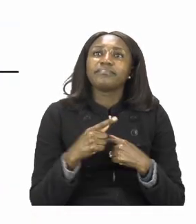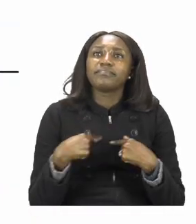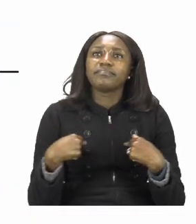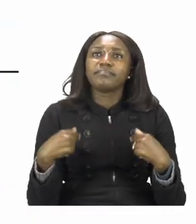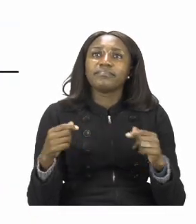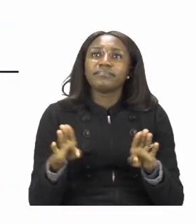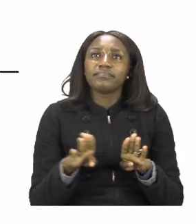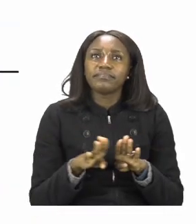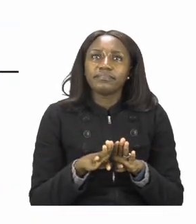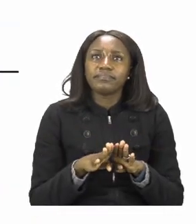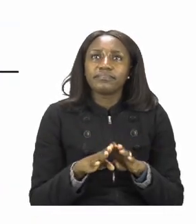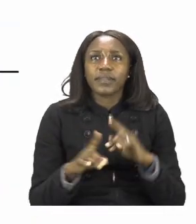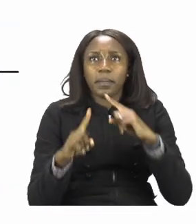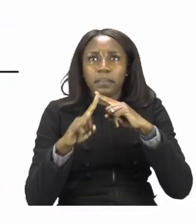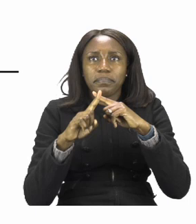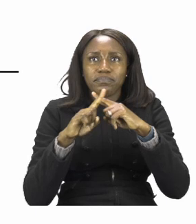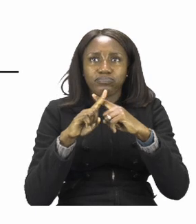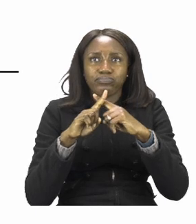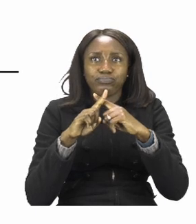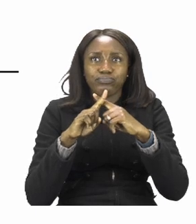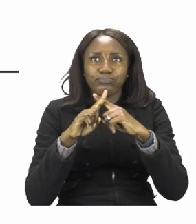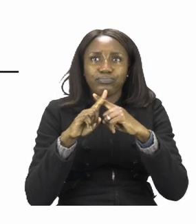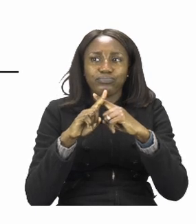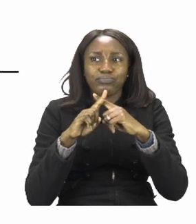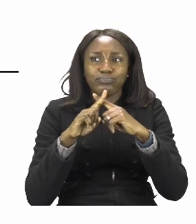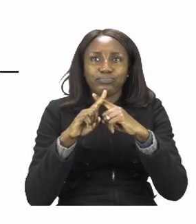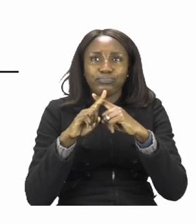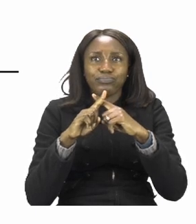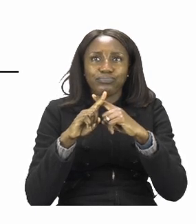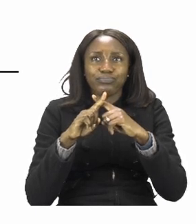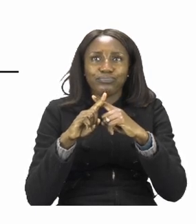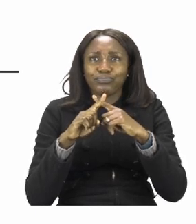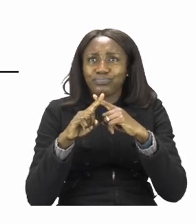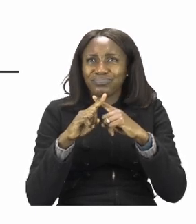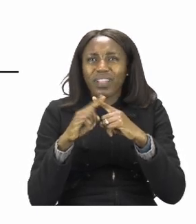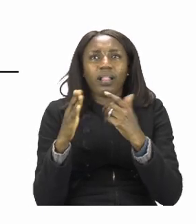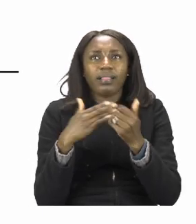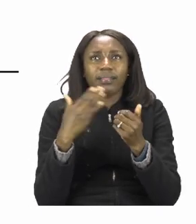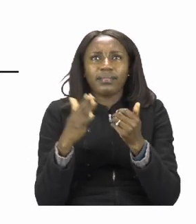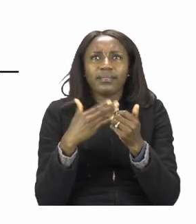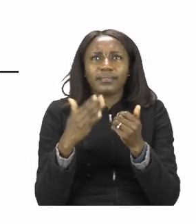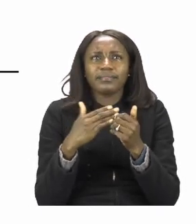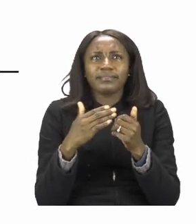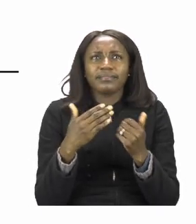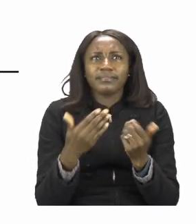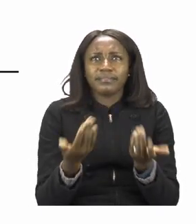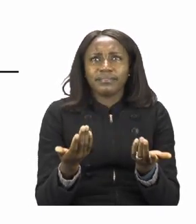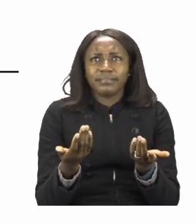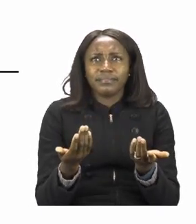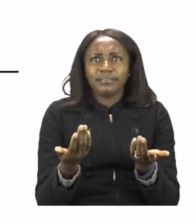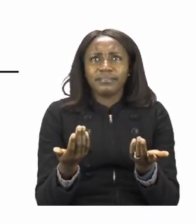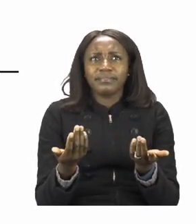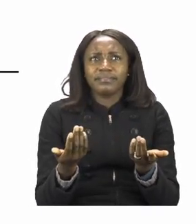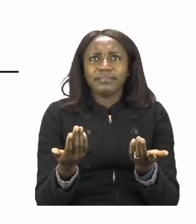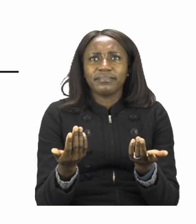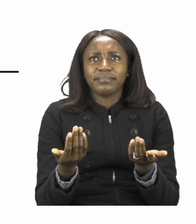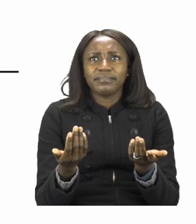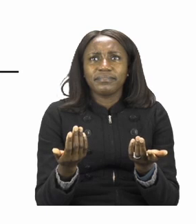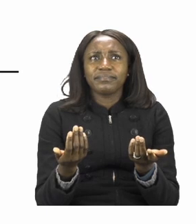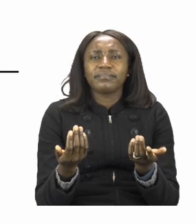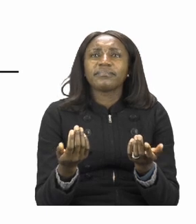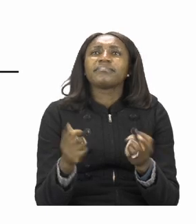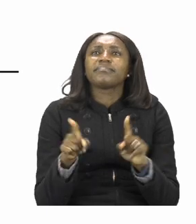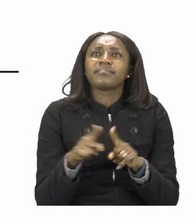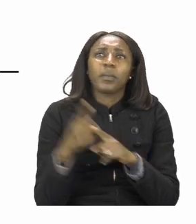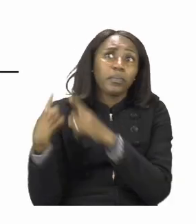doing multiplication. Now, this is very simple because multiplication, my dear friends, is just